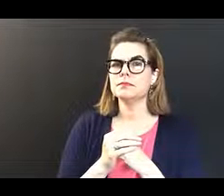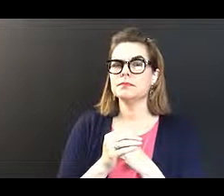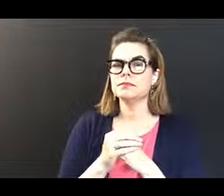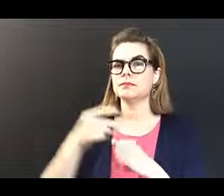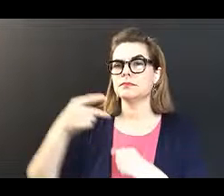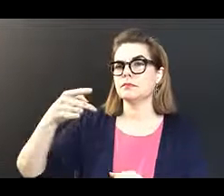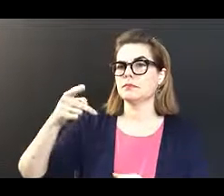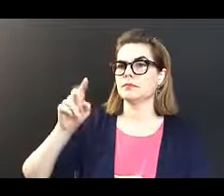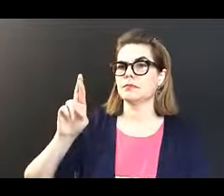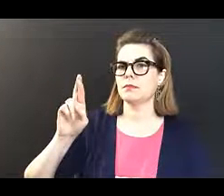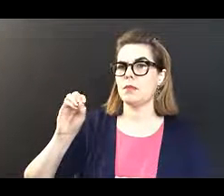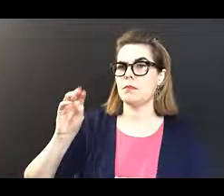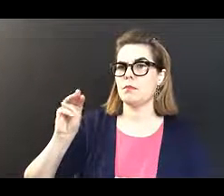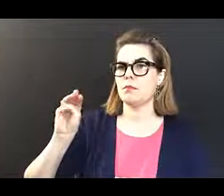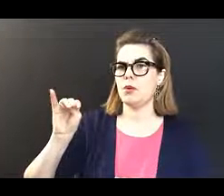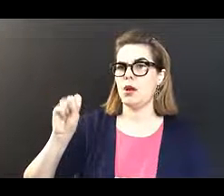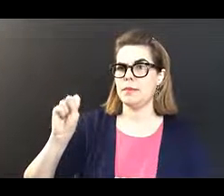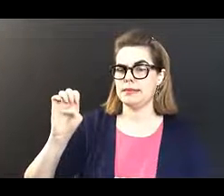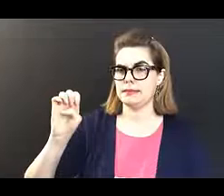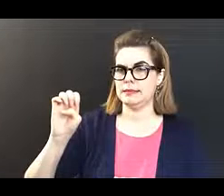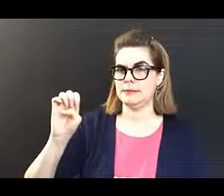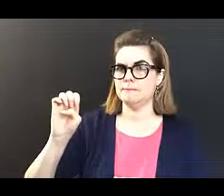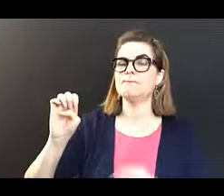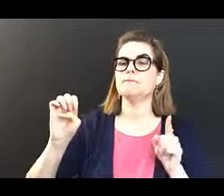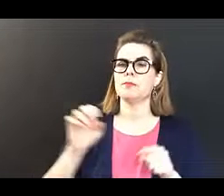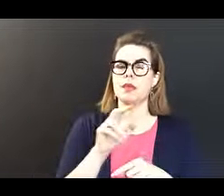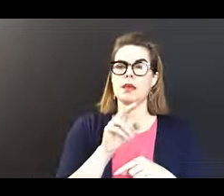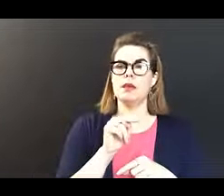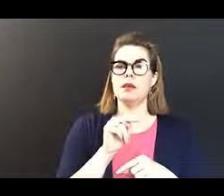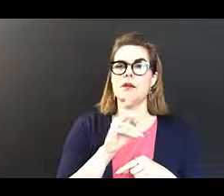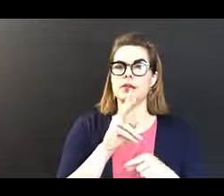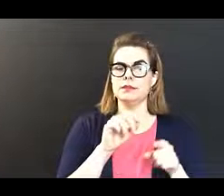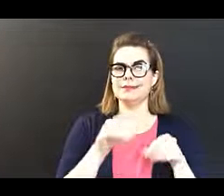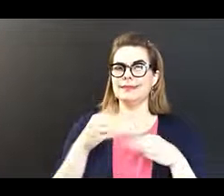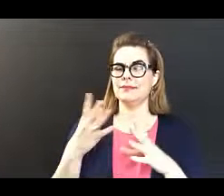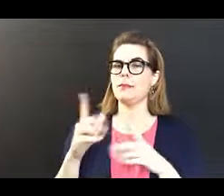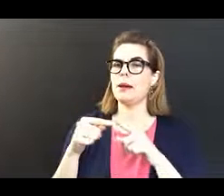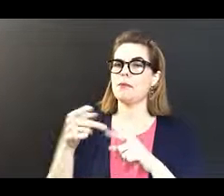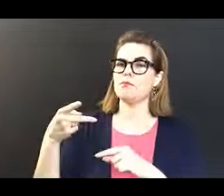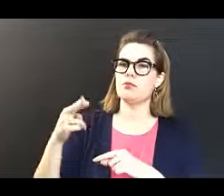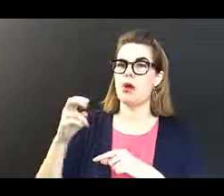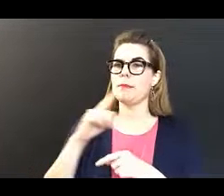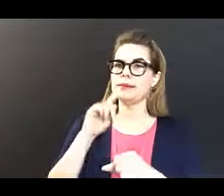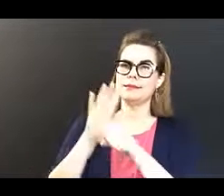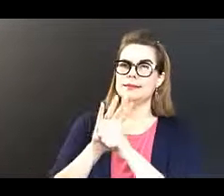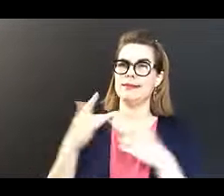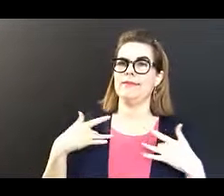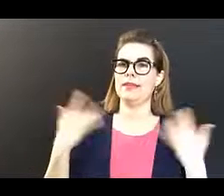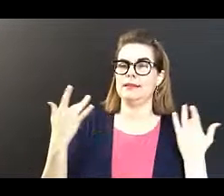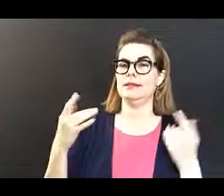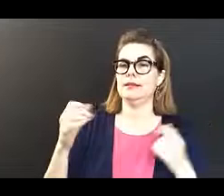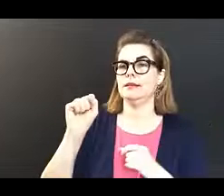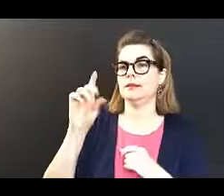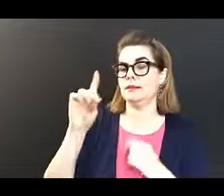through 12 did receive information through Naviance this last week on a Promise event that the San Diego Community College District will